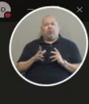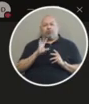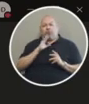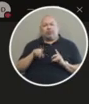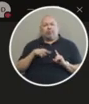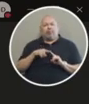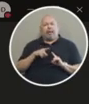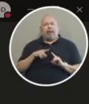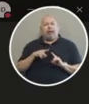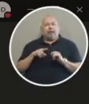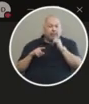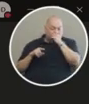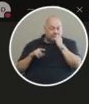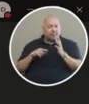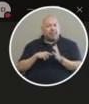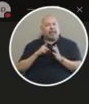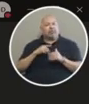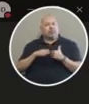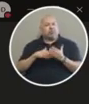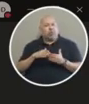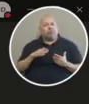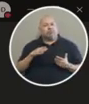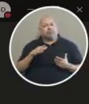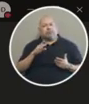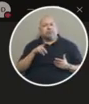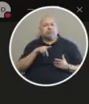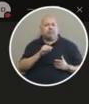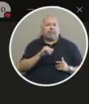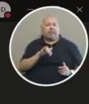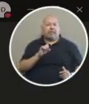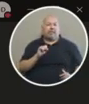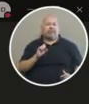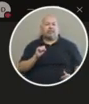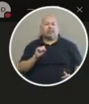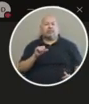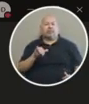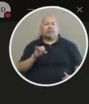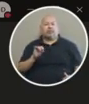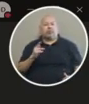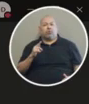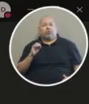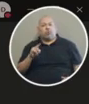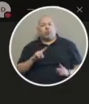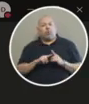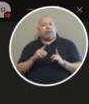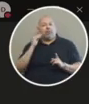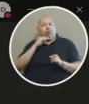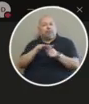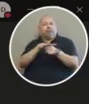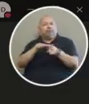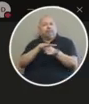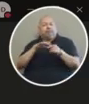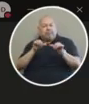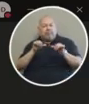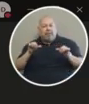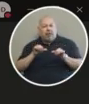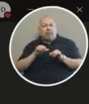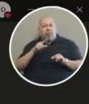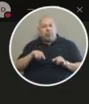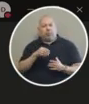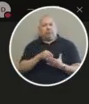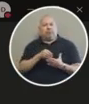referring to was the pay-as-you-go dollars, which were the resurfacing amounts in the residential areas.